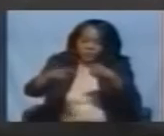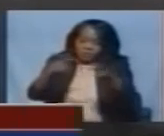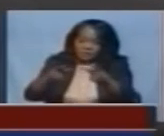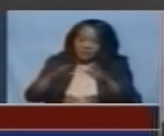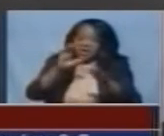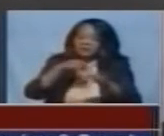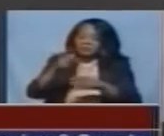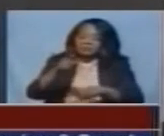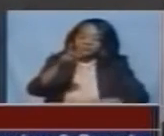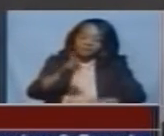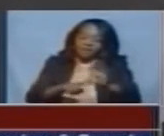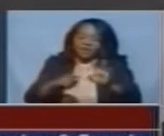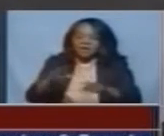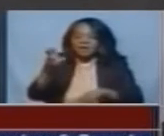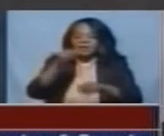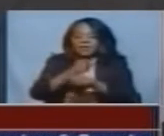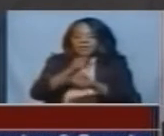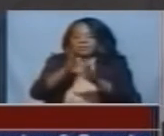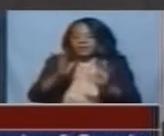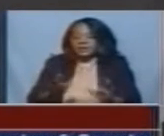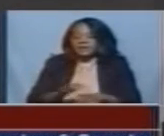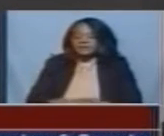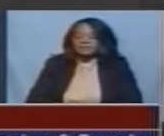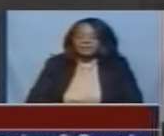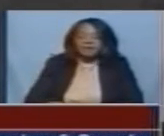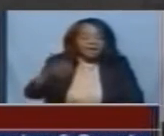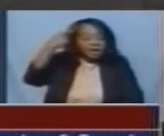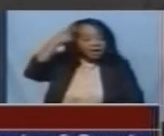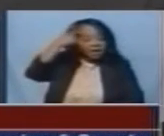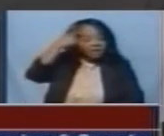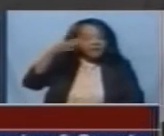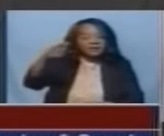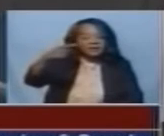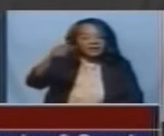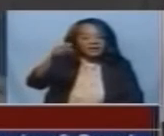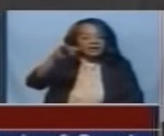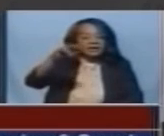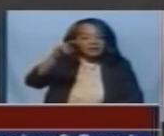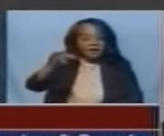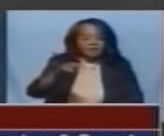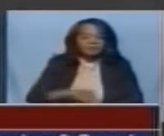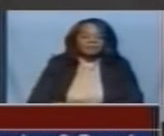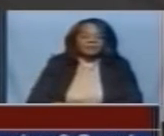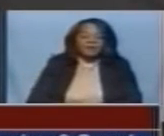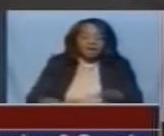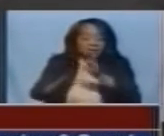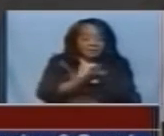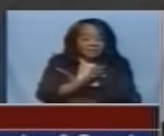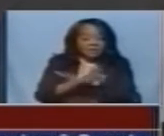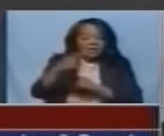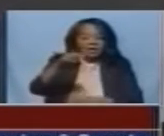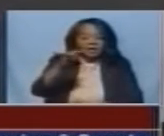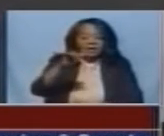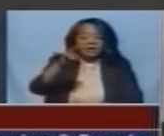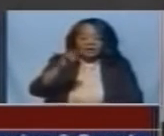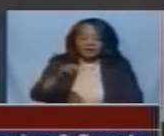fired those people. So government gains in that process by having people employed, and Zambians gain in that process. So we are interested in the mines